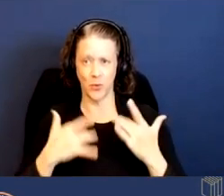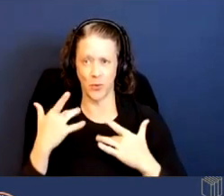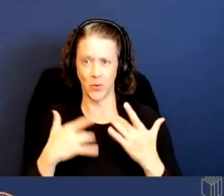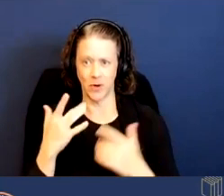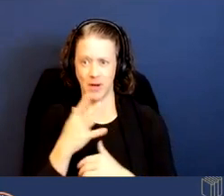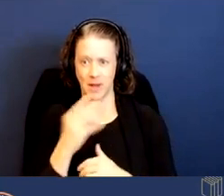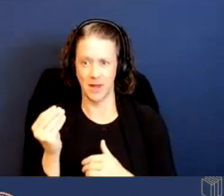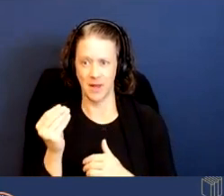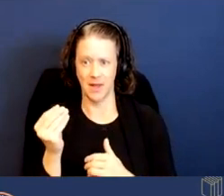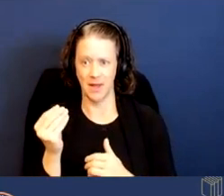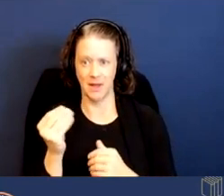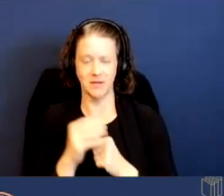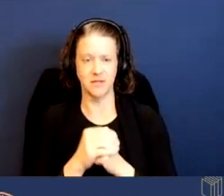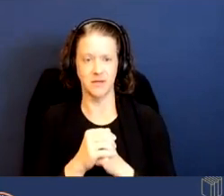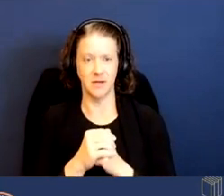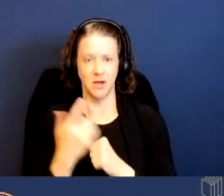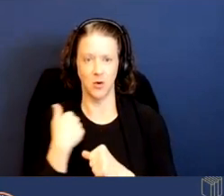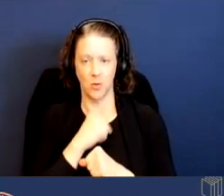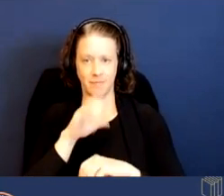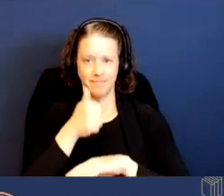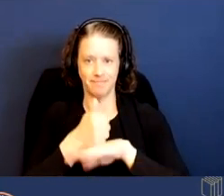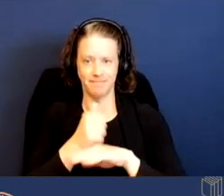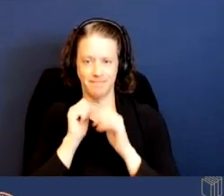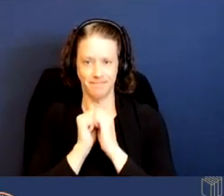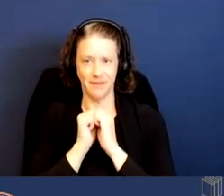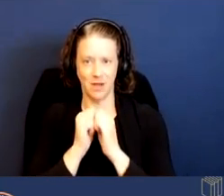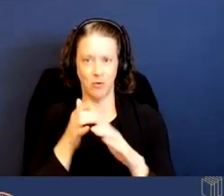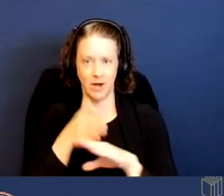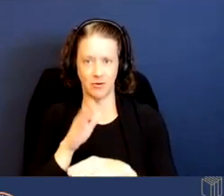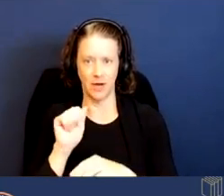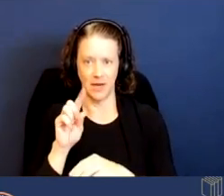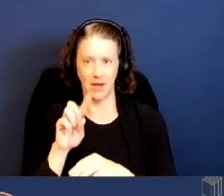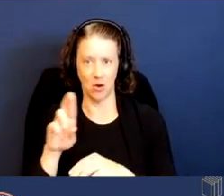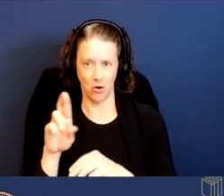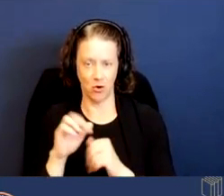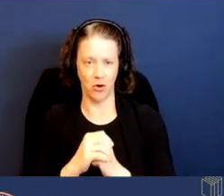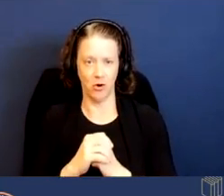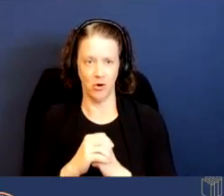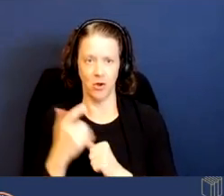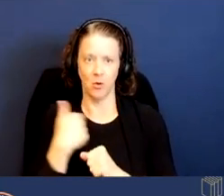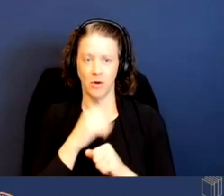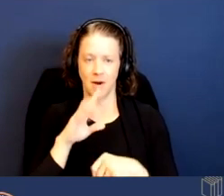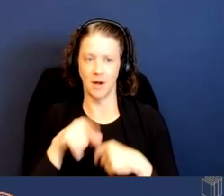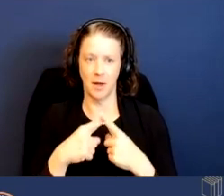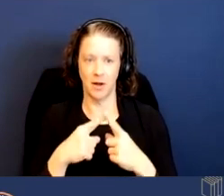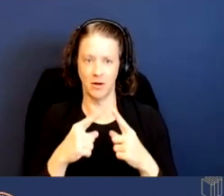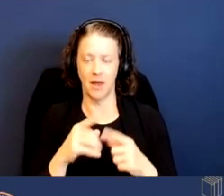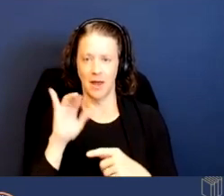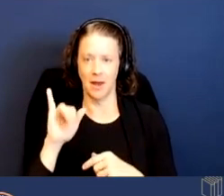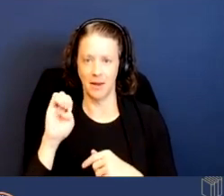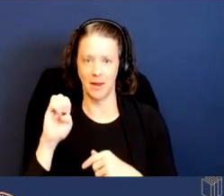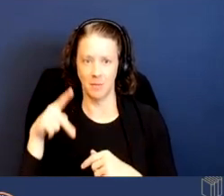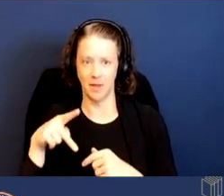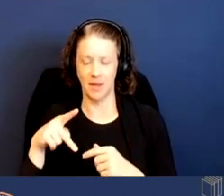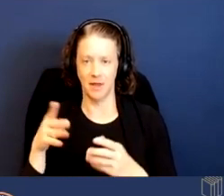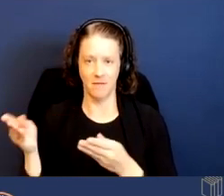we put these two together right after ADR. We're talking about individualized education program